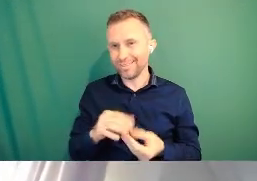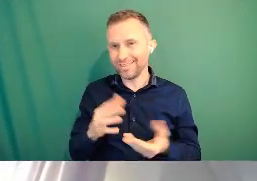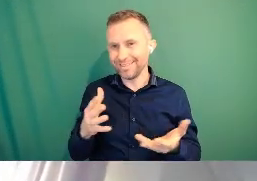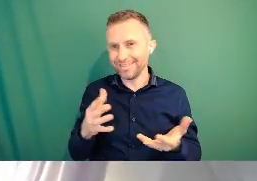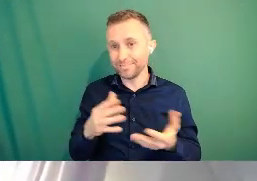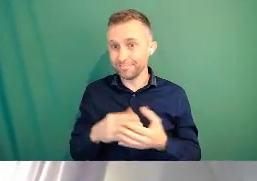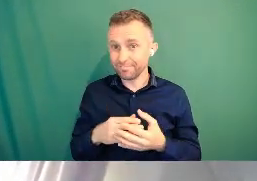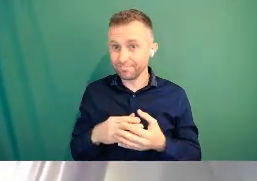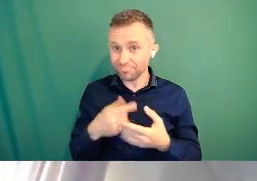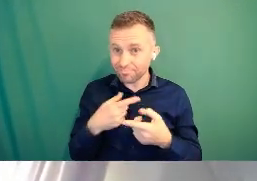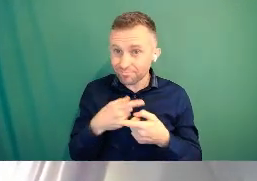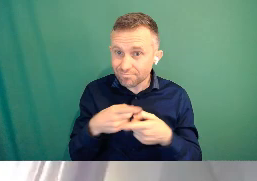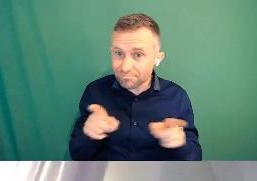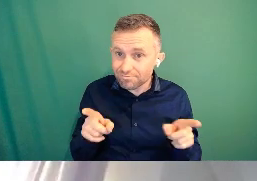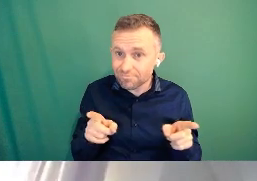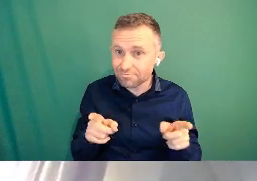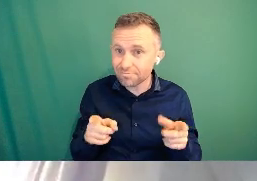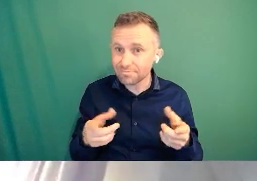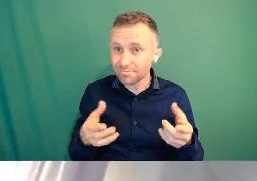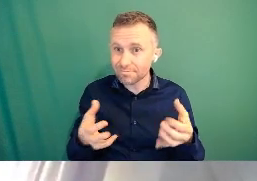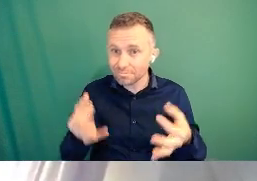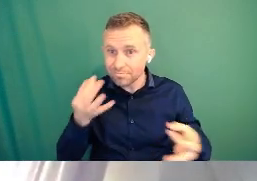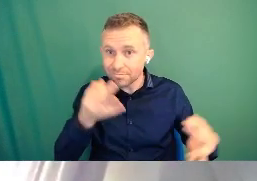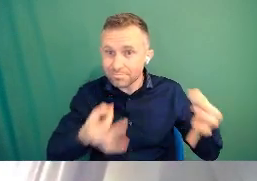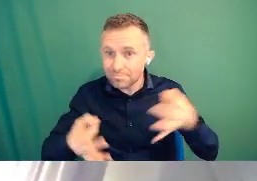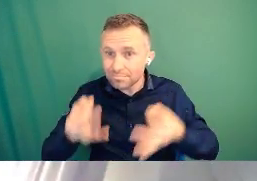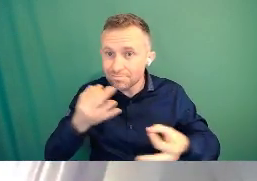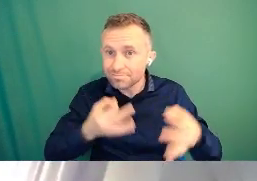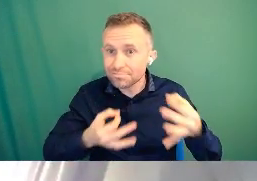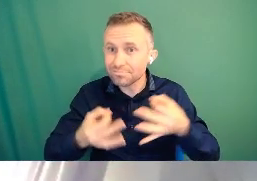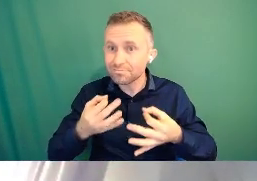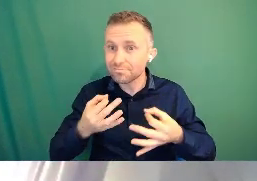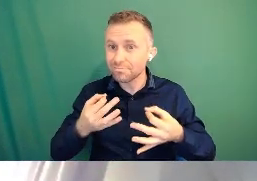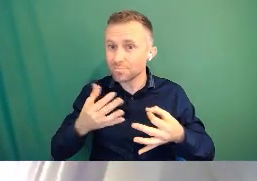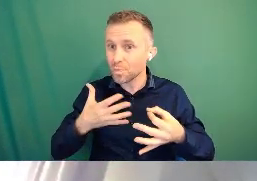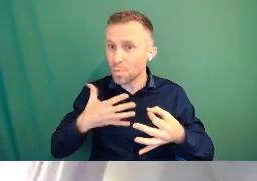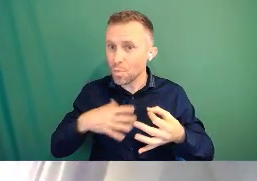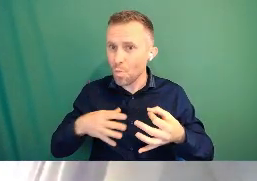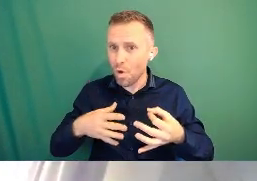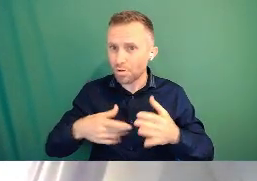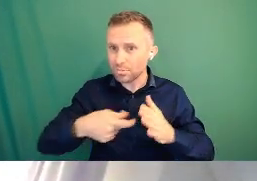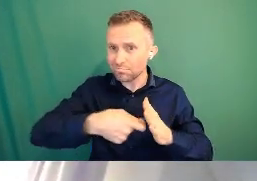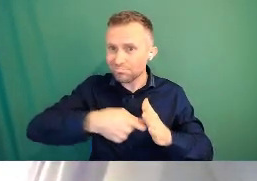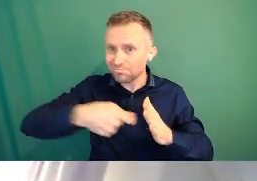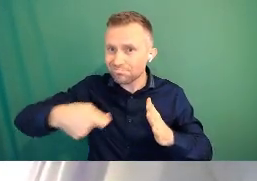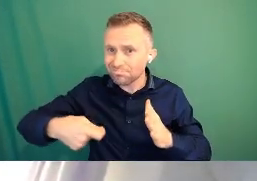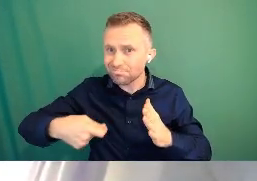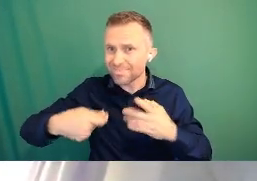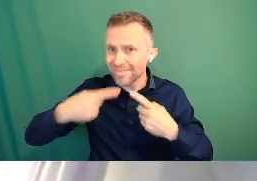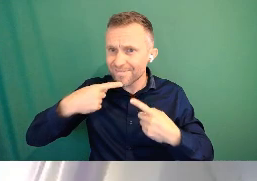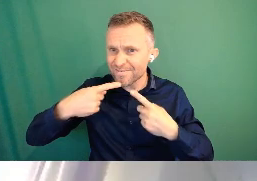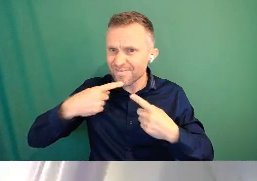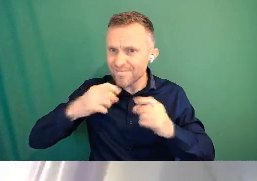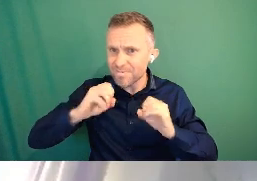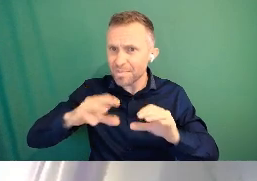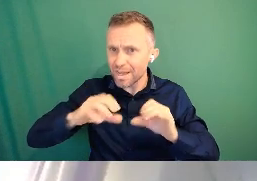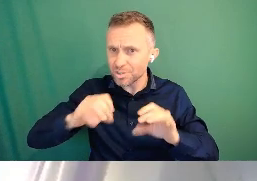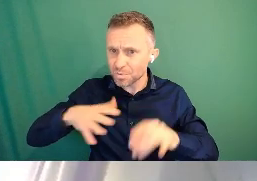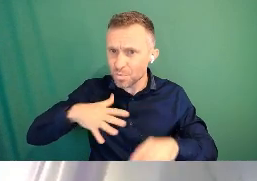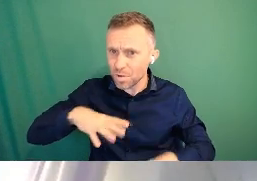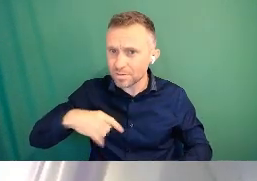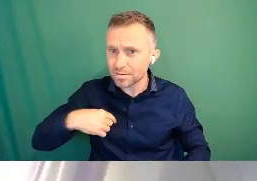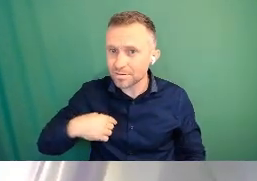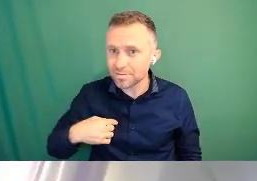now. Is there anyone who's got any questions at all? Any further information that they'd like me to expand